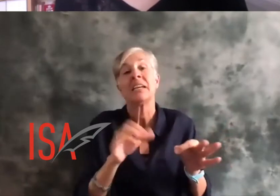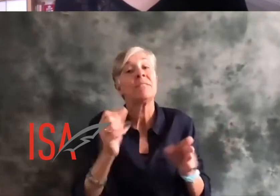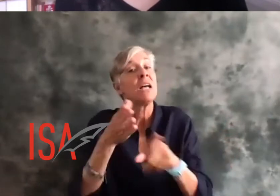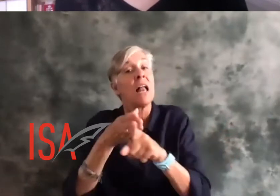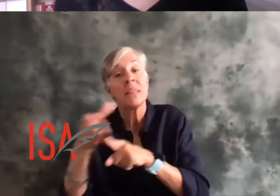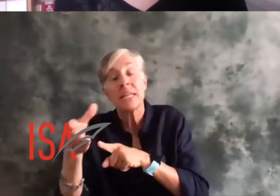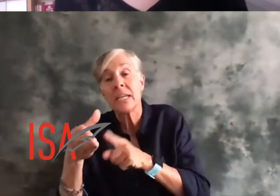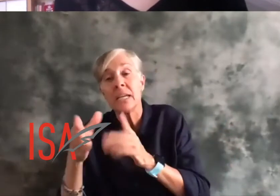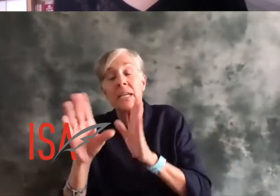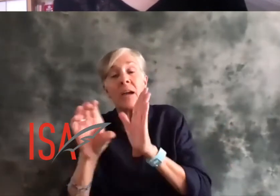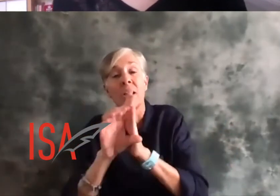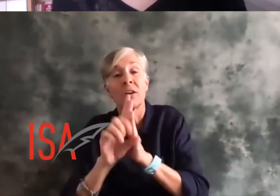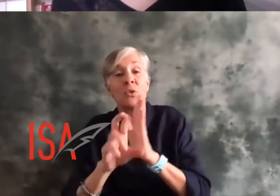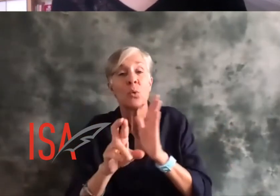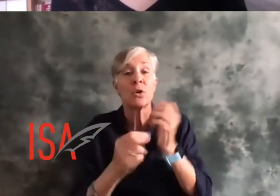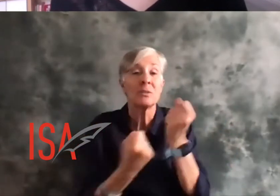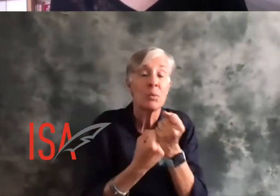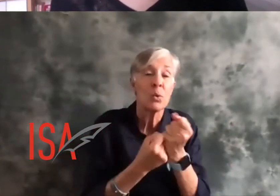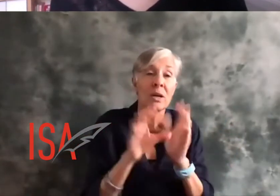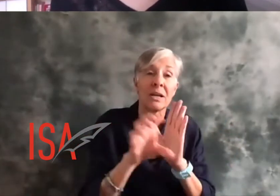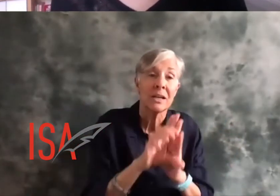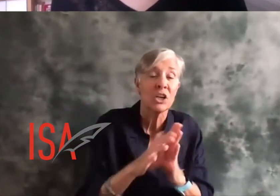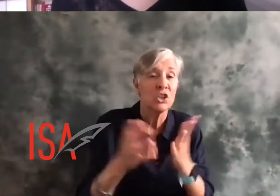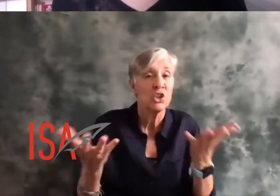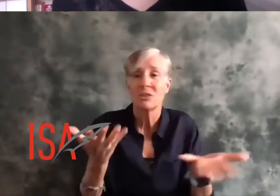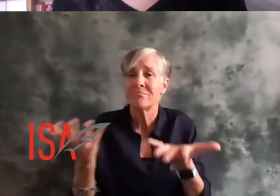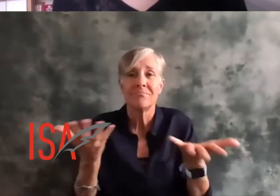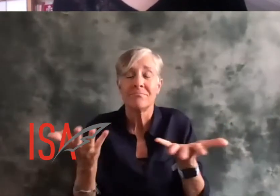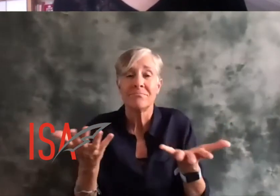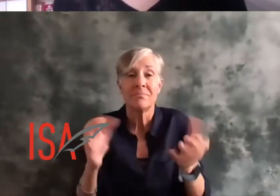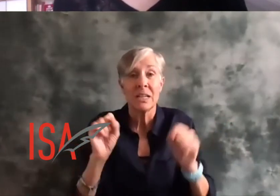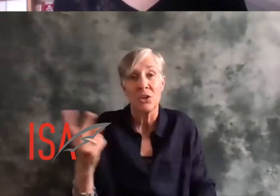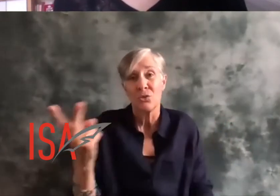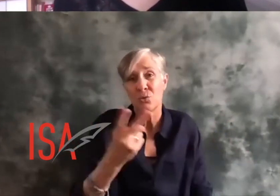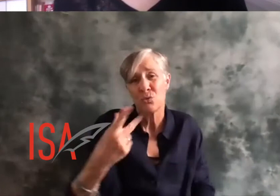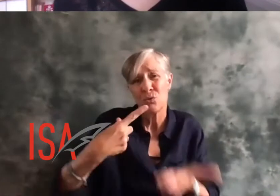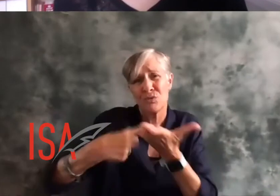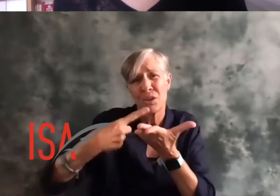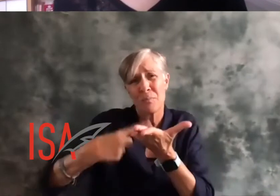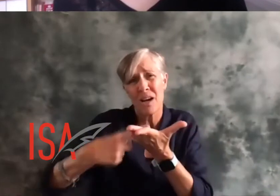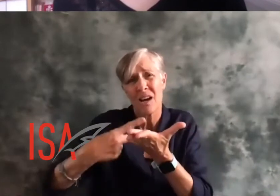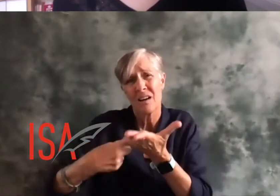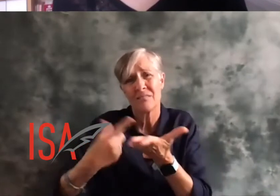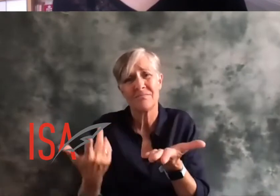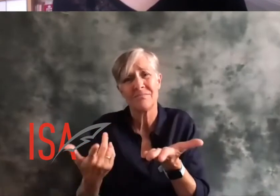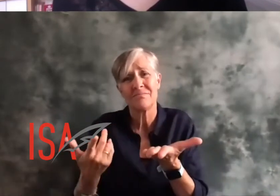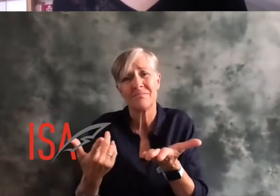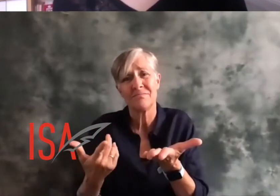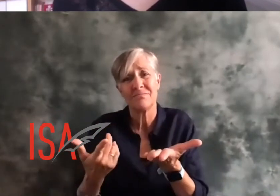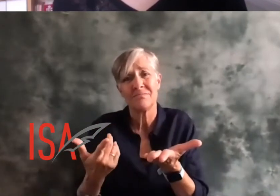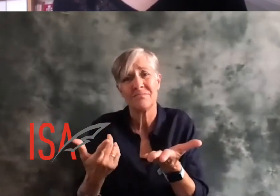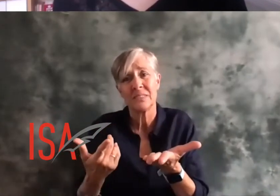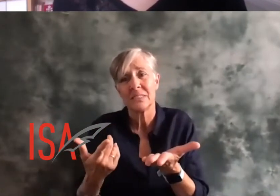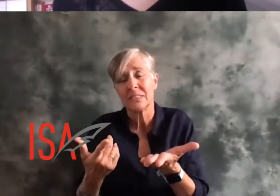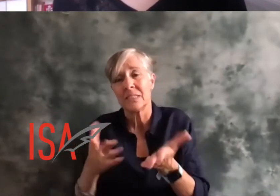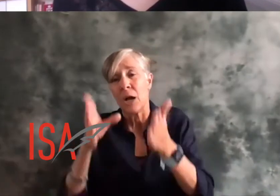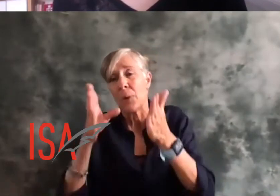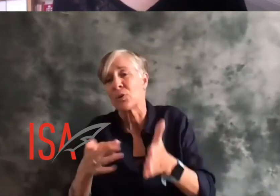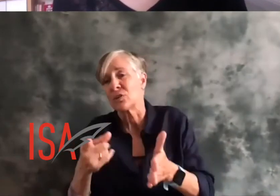characters or supporting characters. Yeah. Can you guys just talk a little bit This is from Anonymous, but